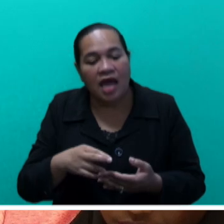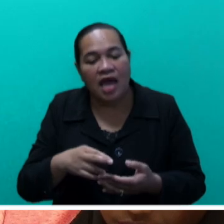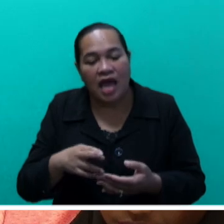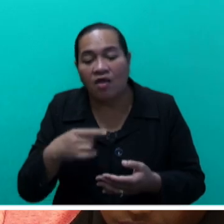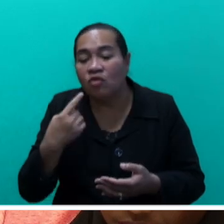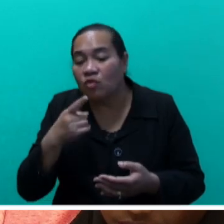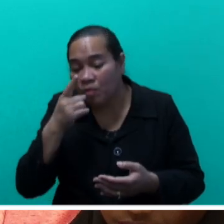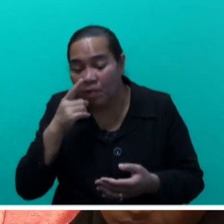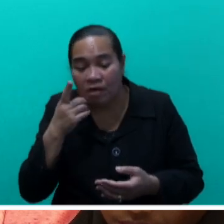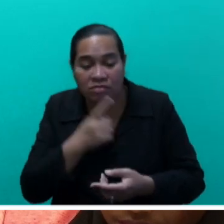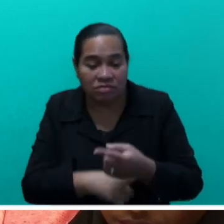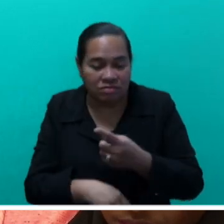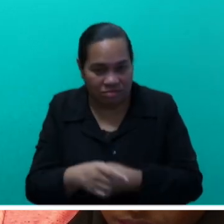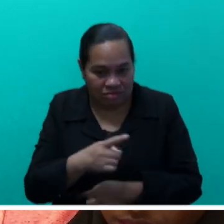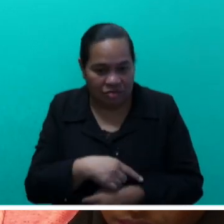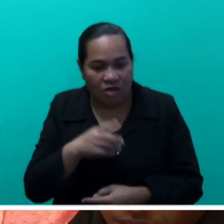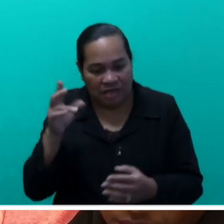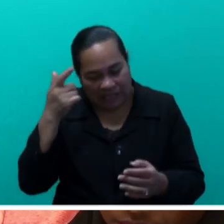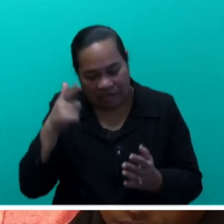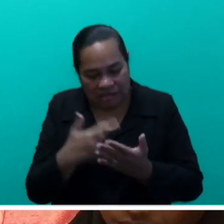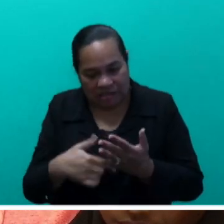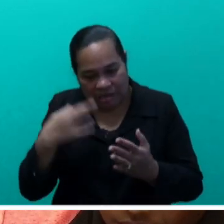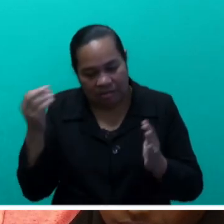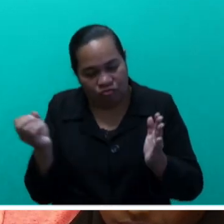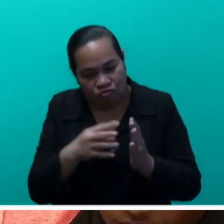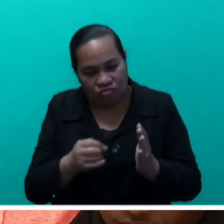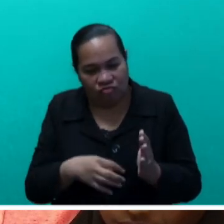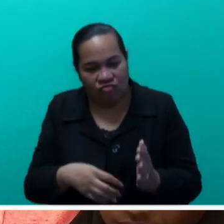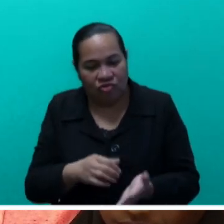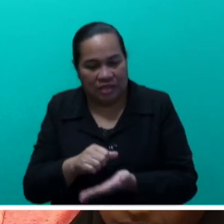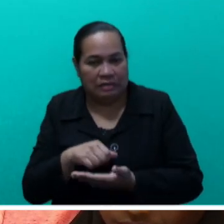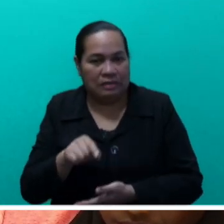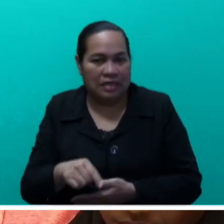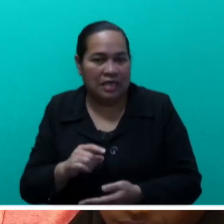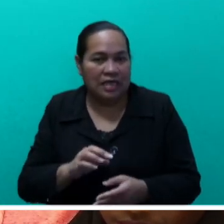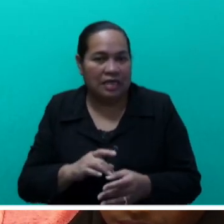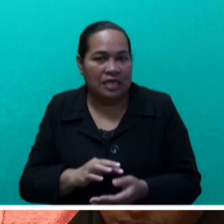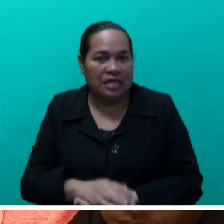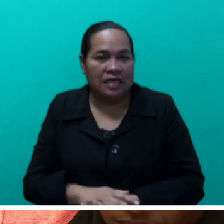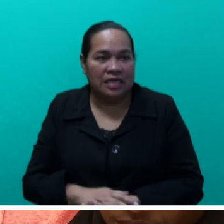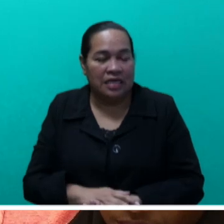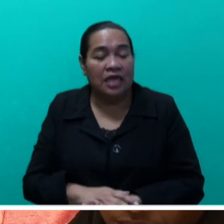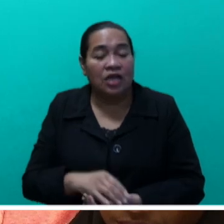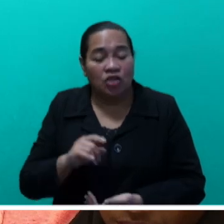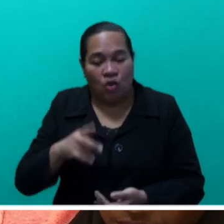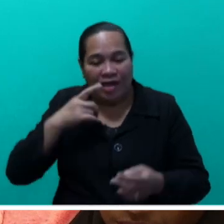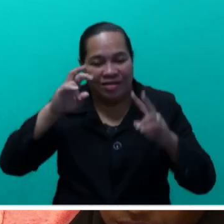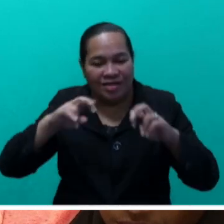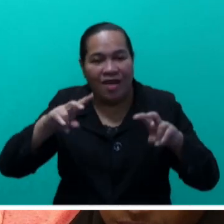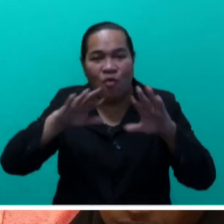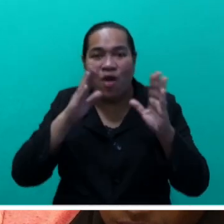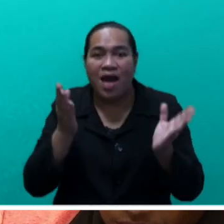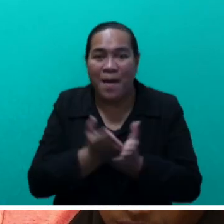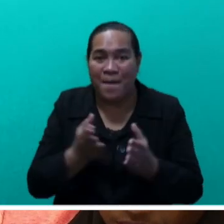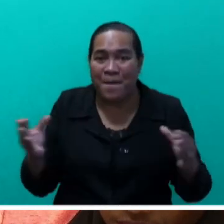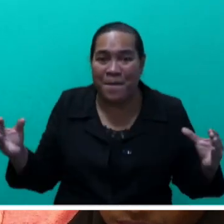cases. The survey result, together with recommendations from the recently completed health survey conducted by World Bank